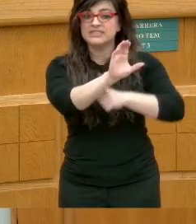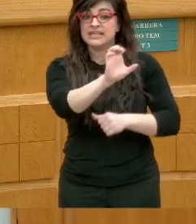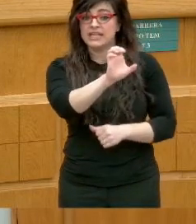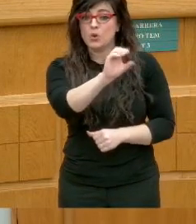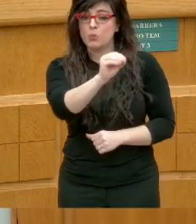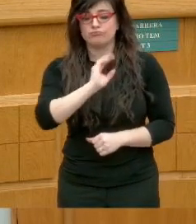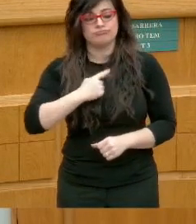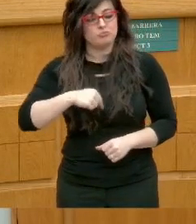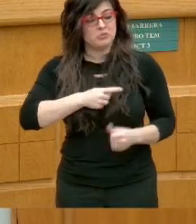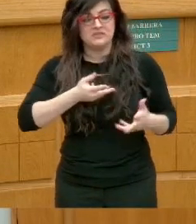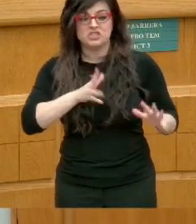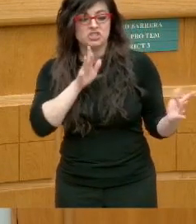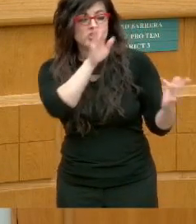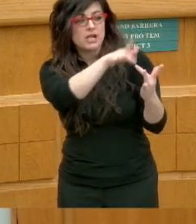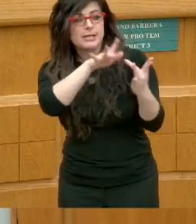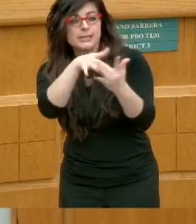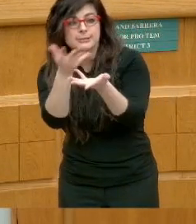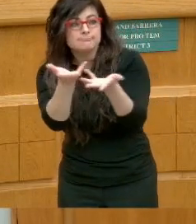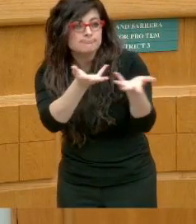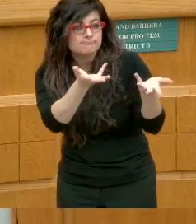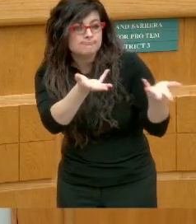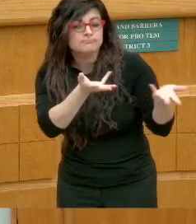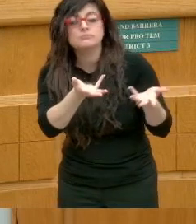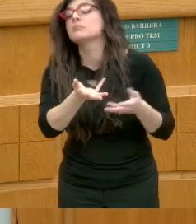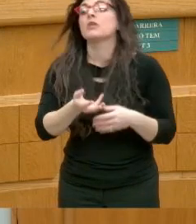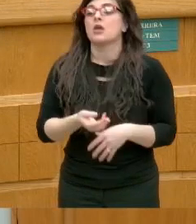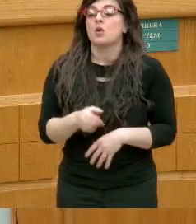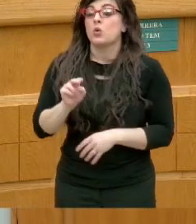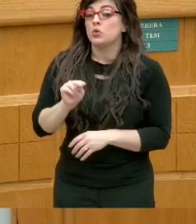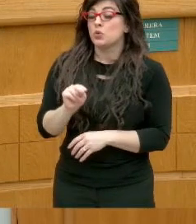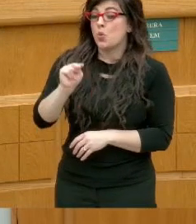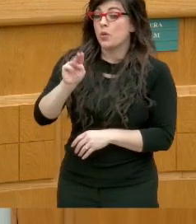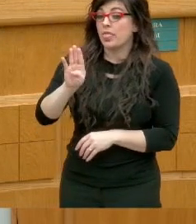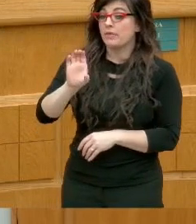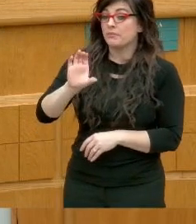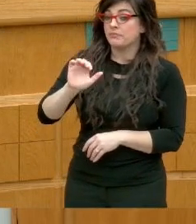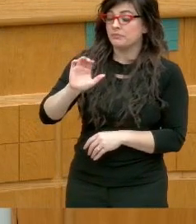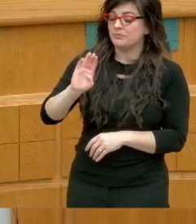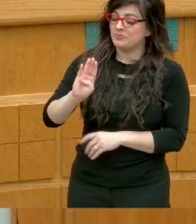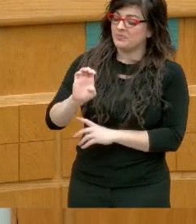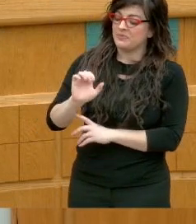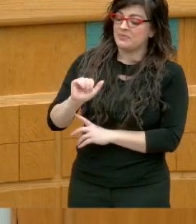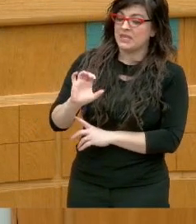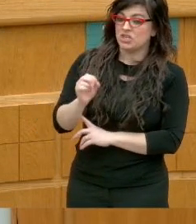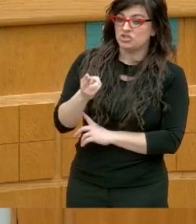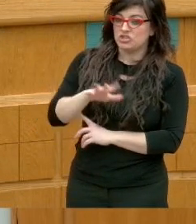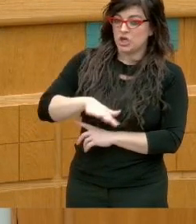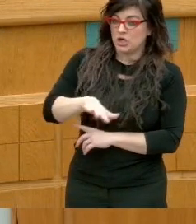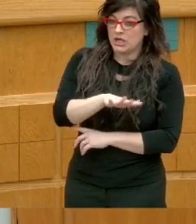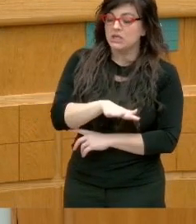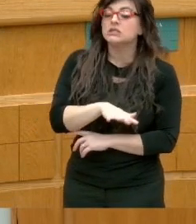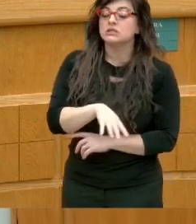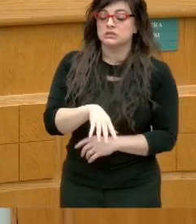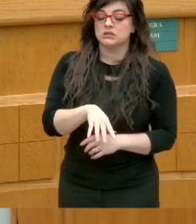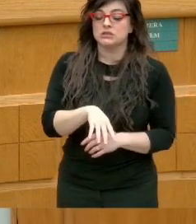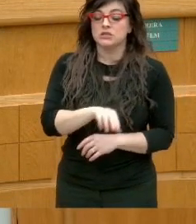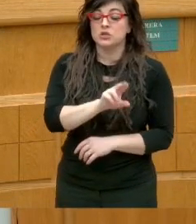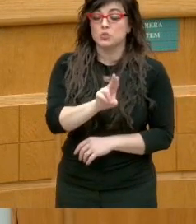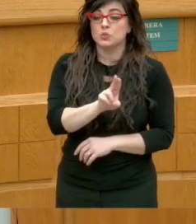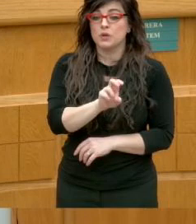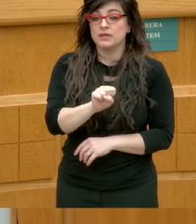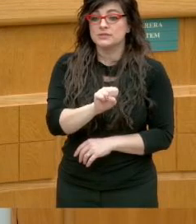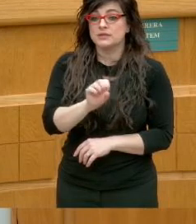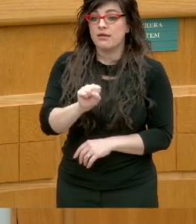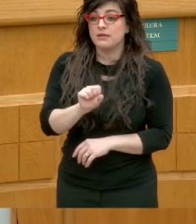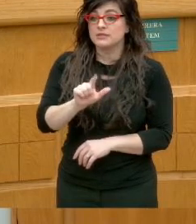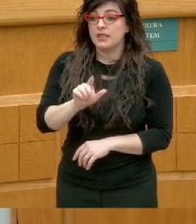afternoon. And beginning on the North Beach side, so the USS Lexington, they are